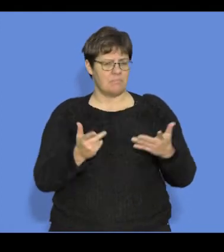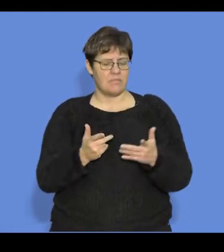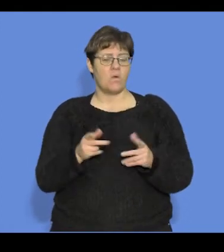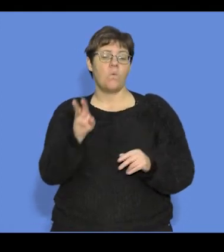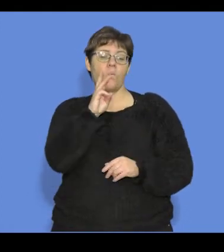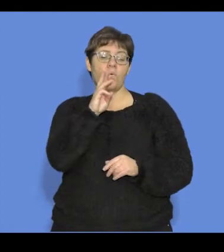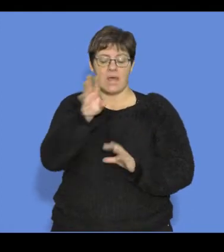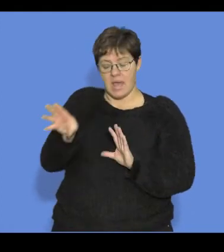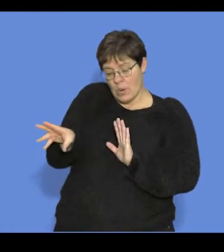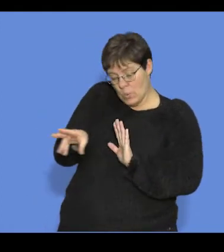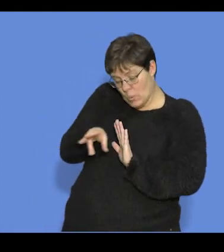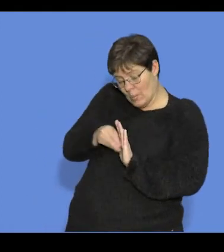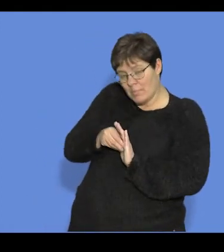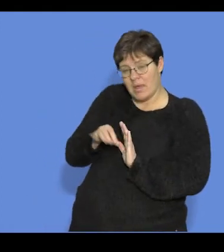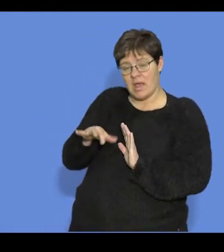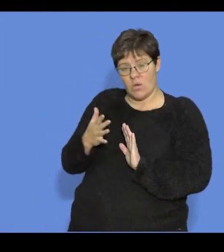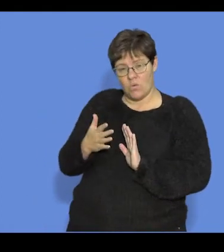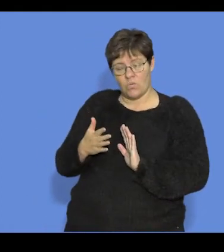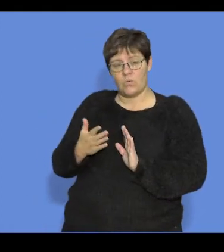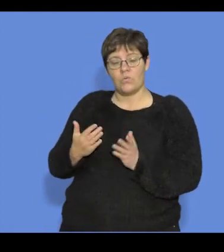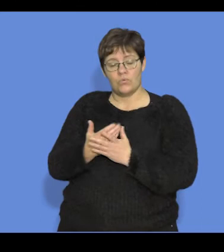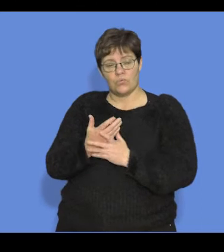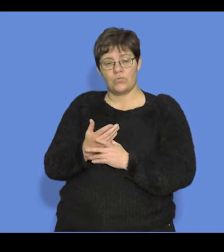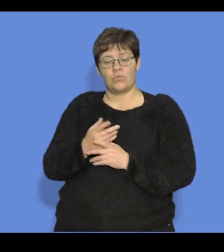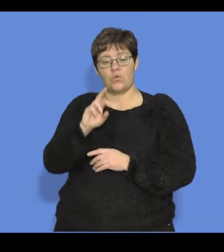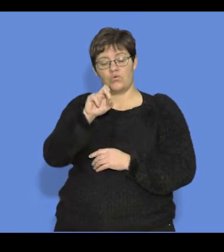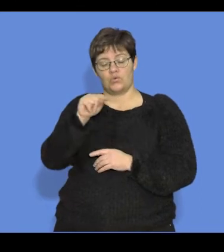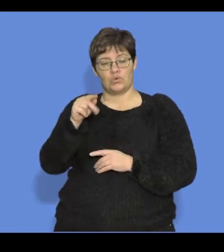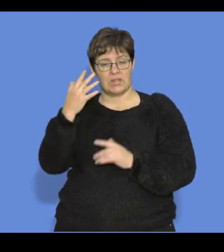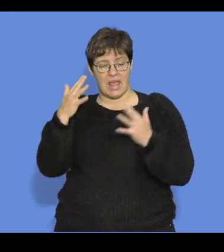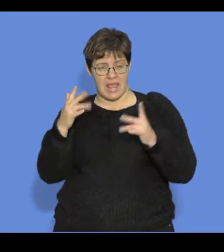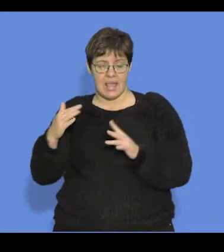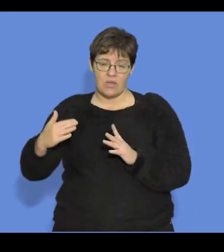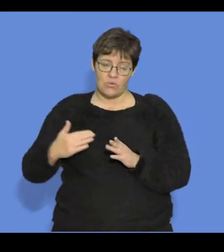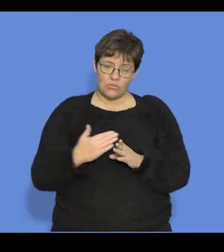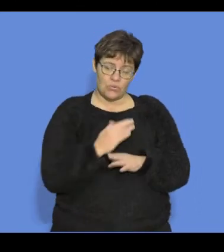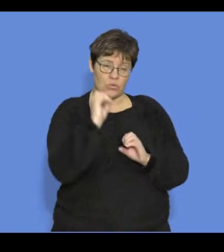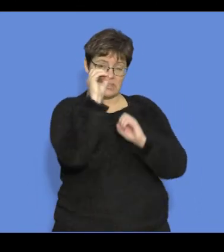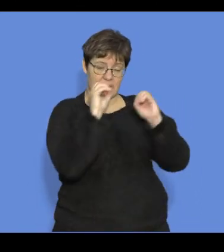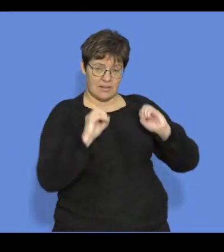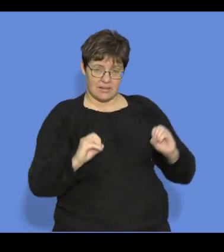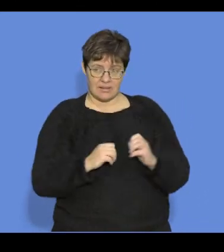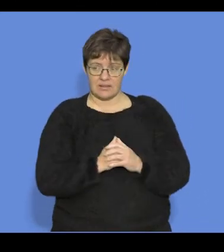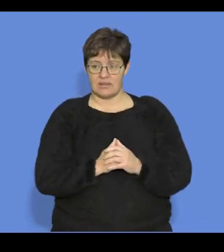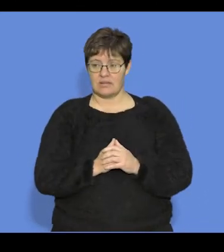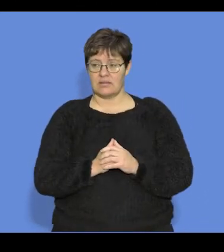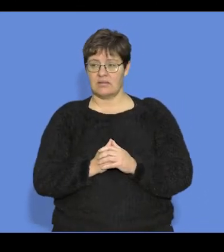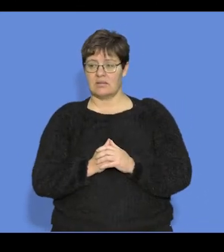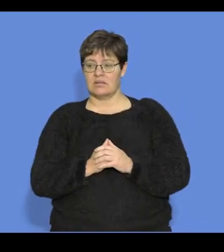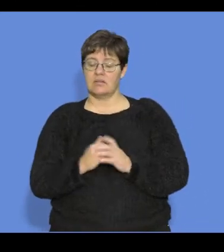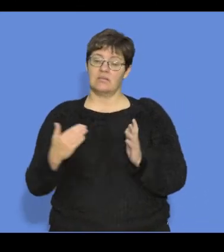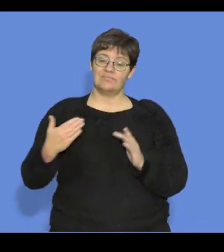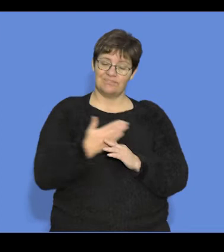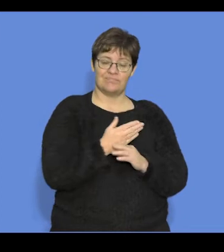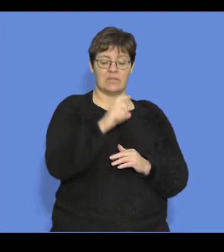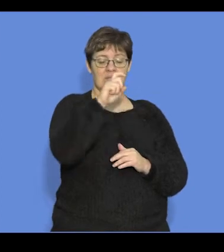absorbed? In through the root hairs, moves either through the cells, into the